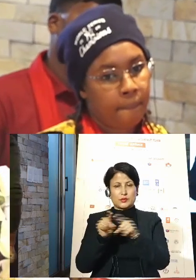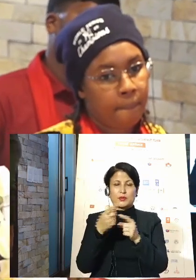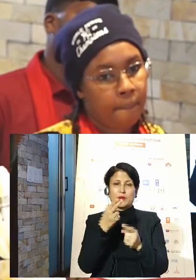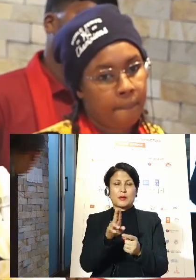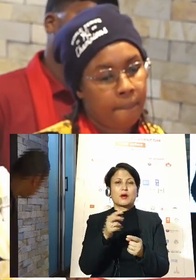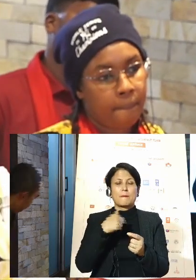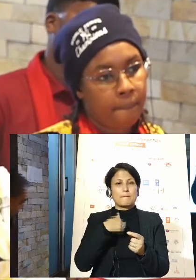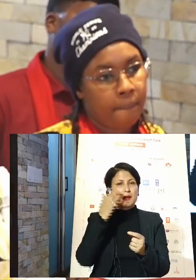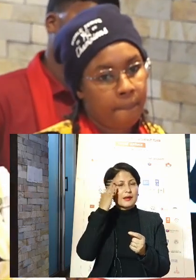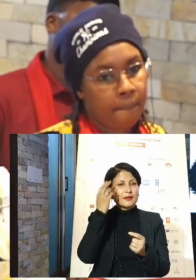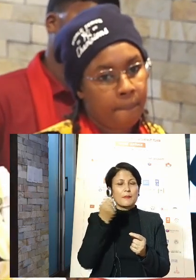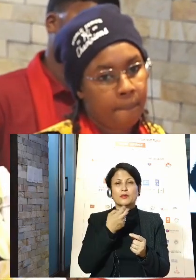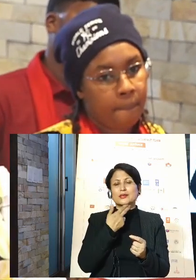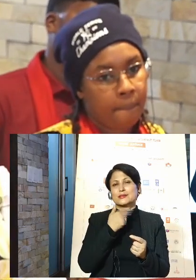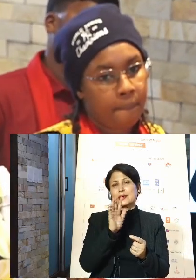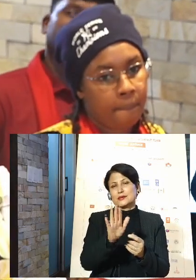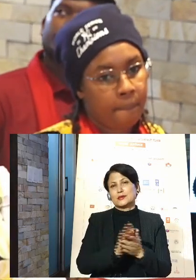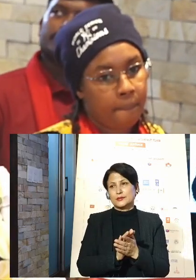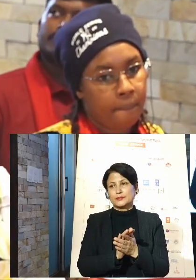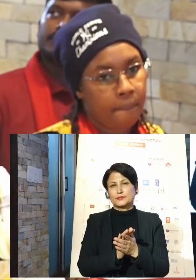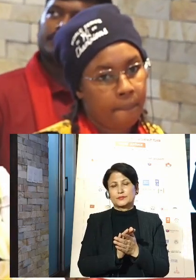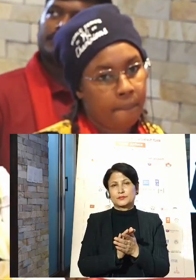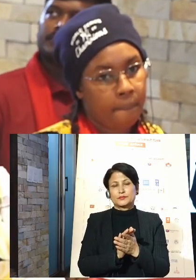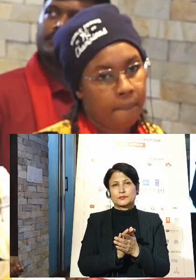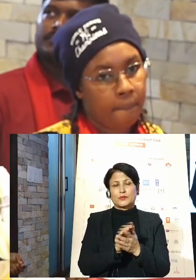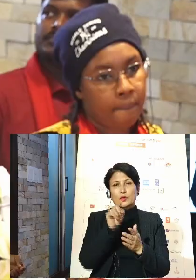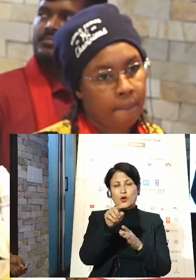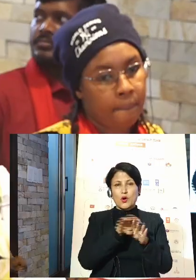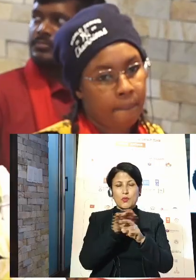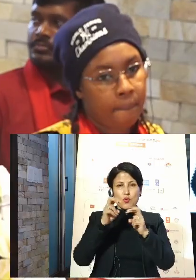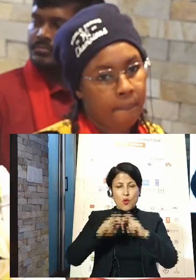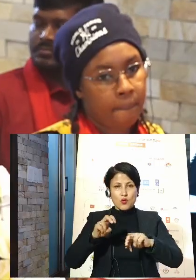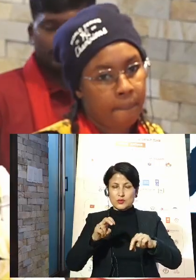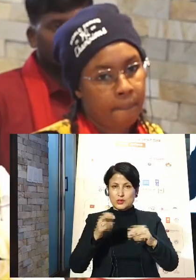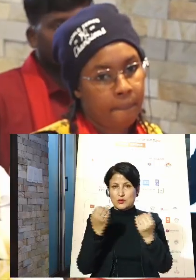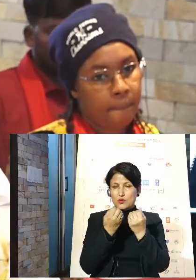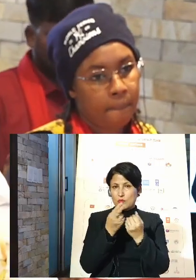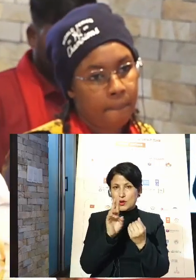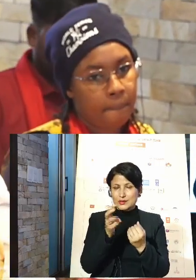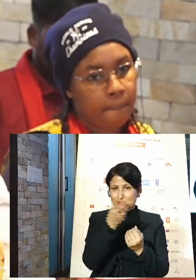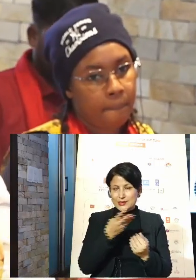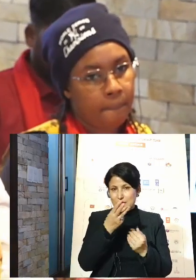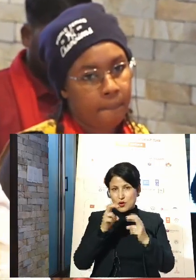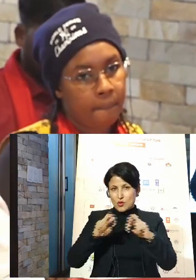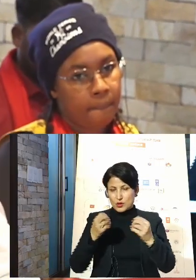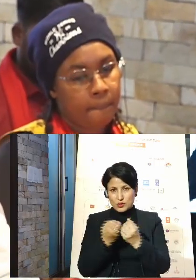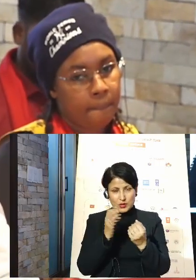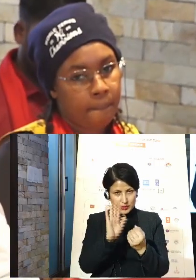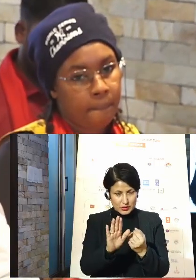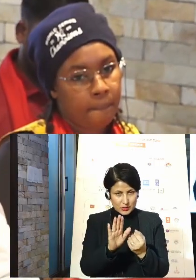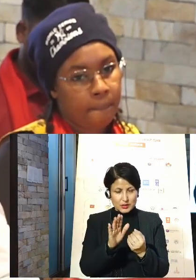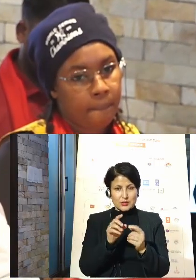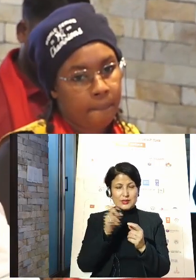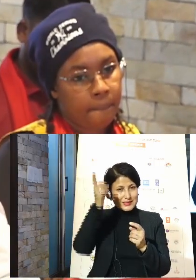know, like, and all of them have been going, and the kind of research that the three of you have been doing is going against the cultural